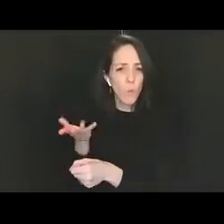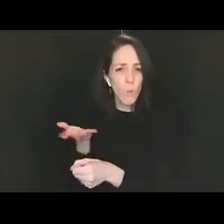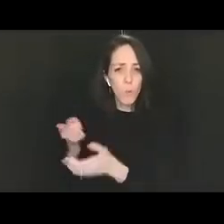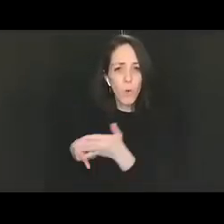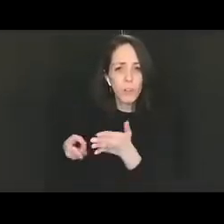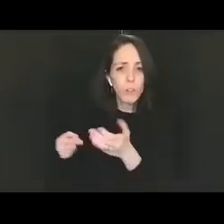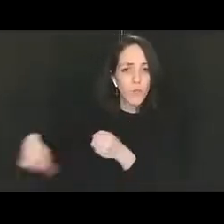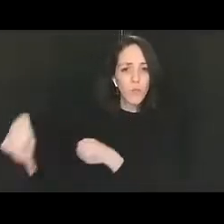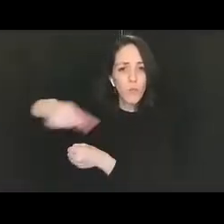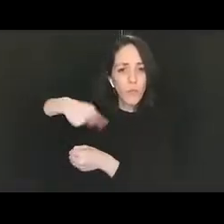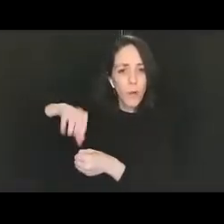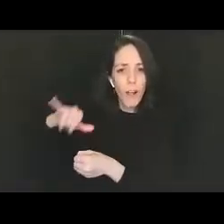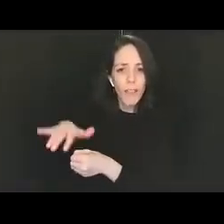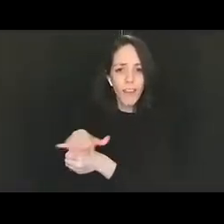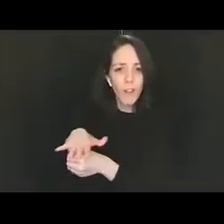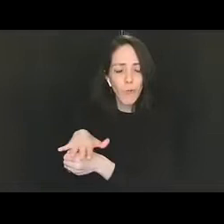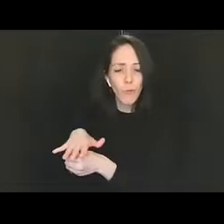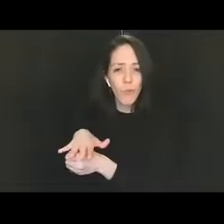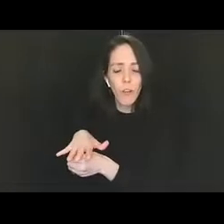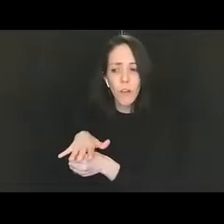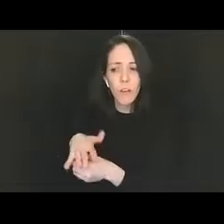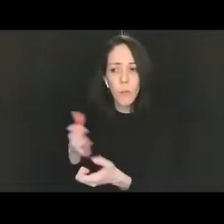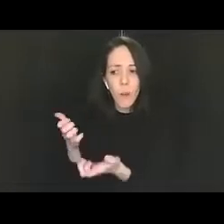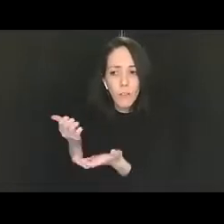the directions we want to go,